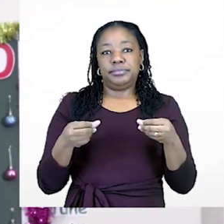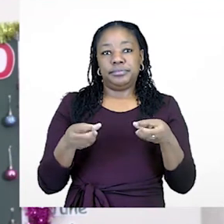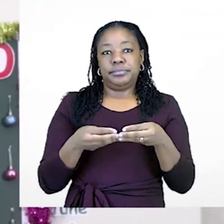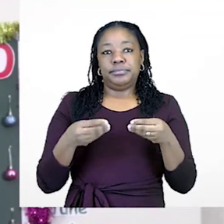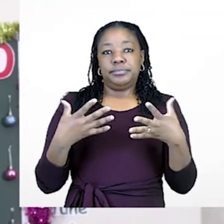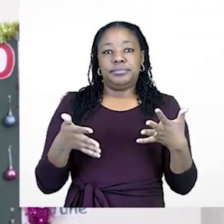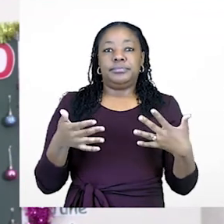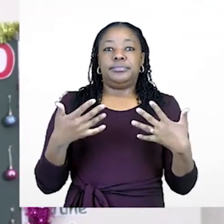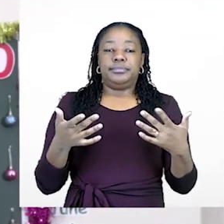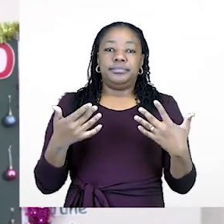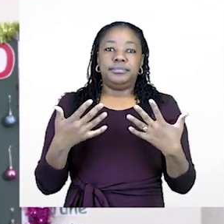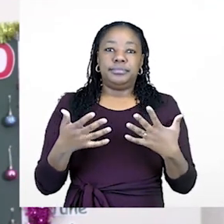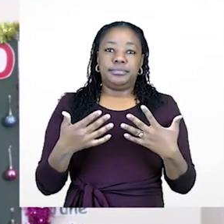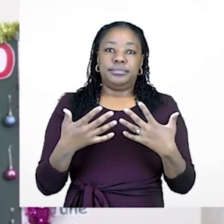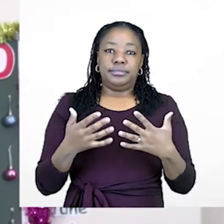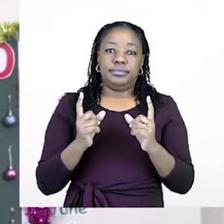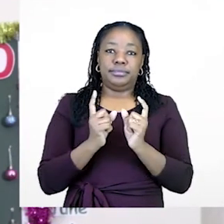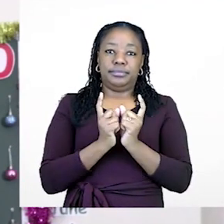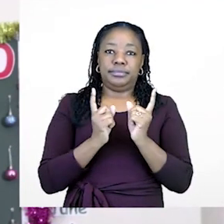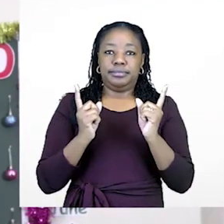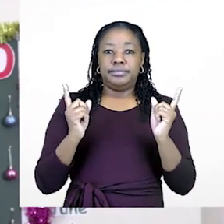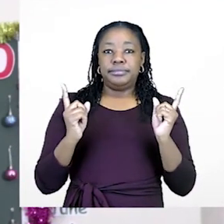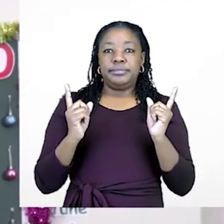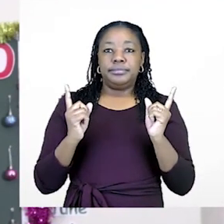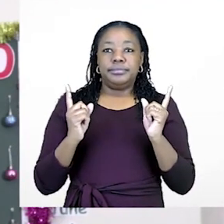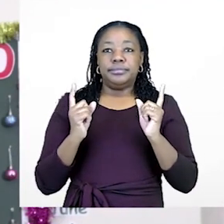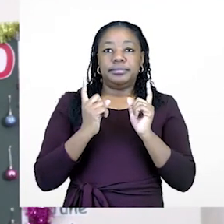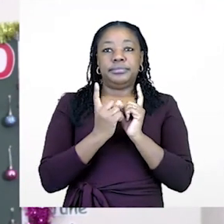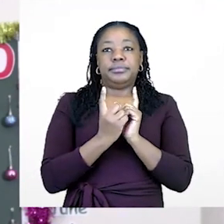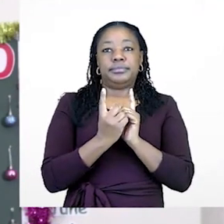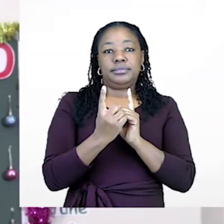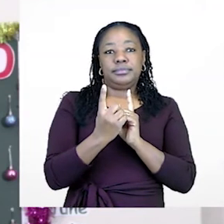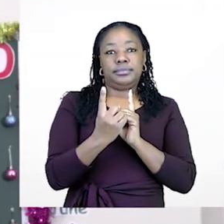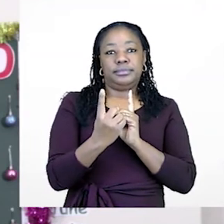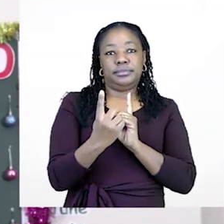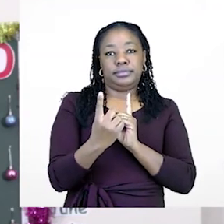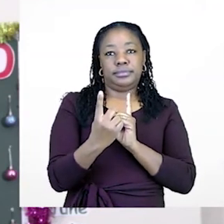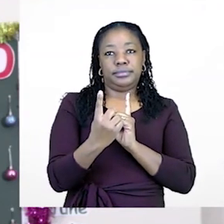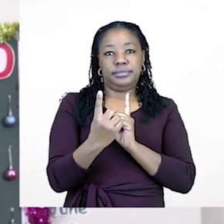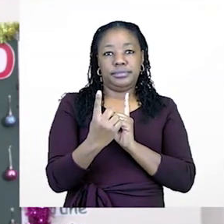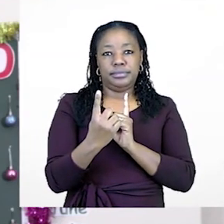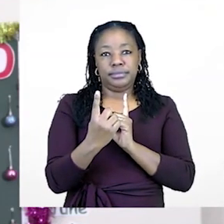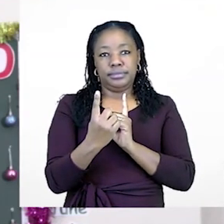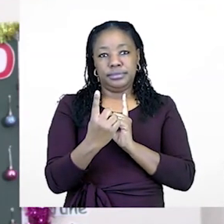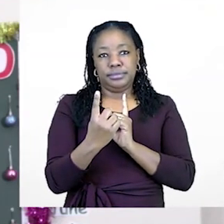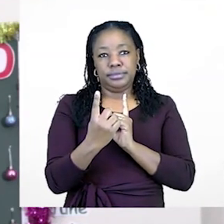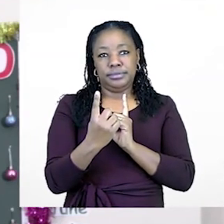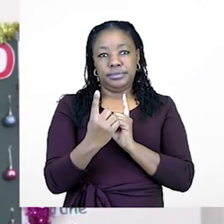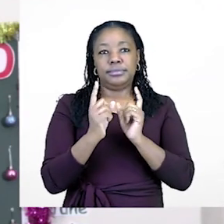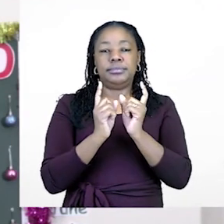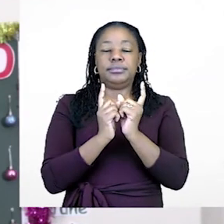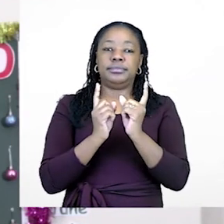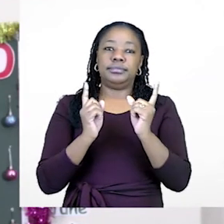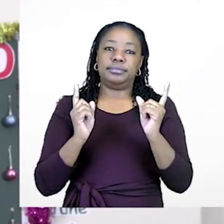dry your hands and to check your social distancing as well by putting your hands beside